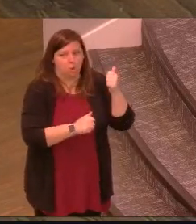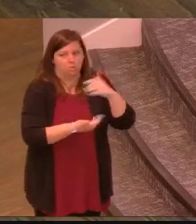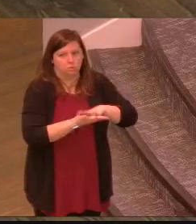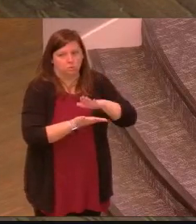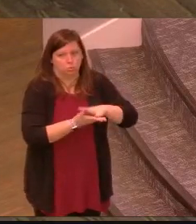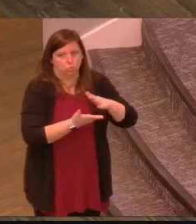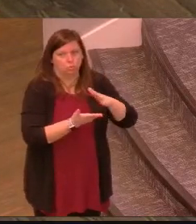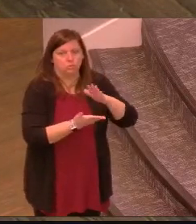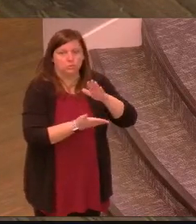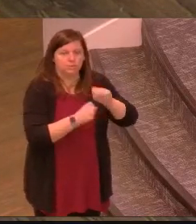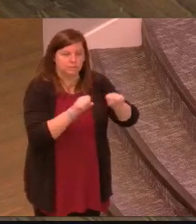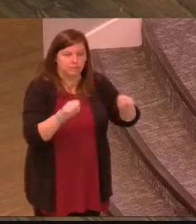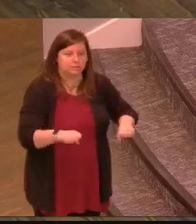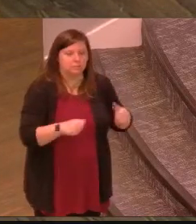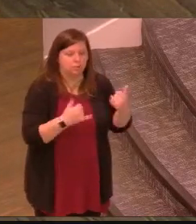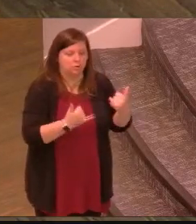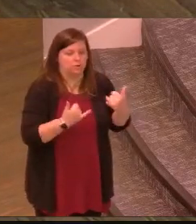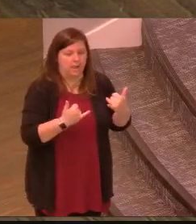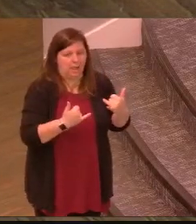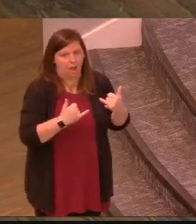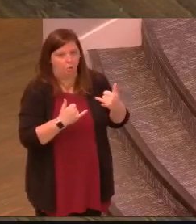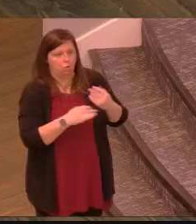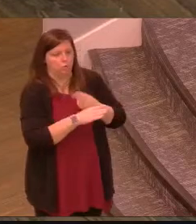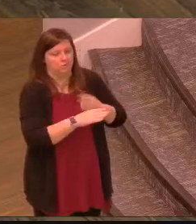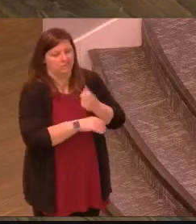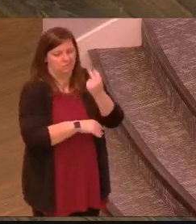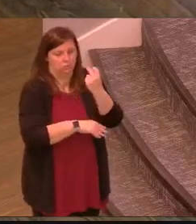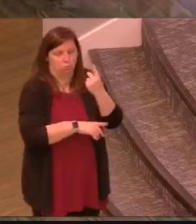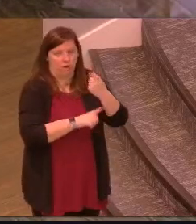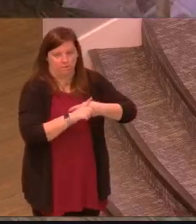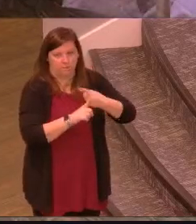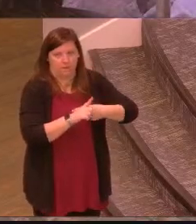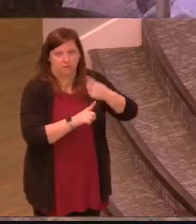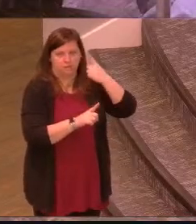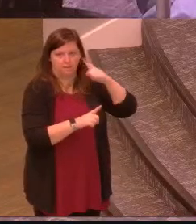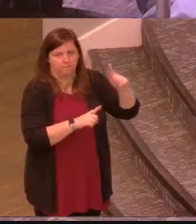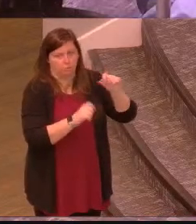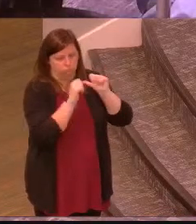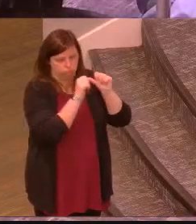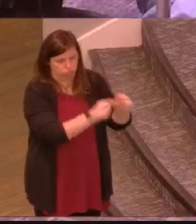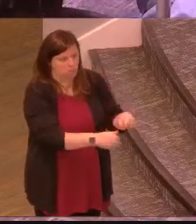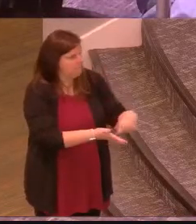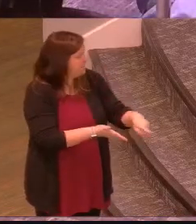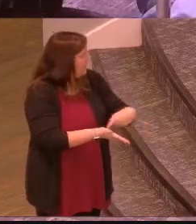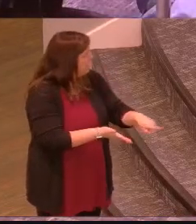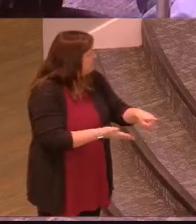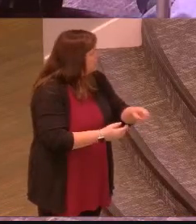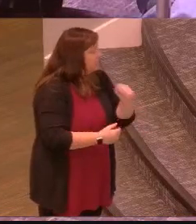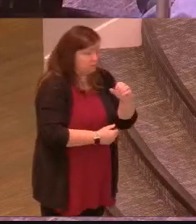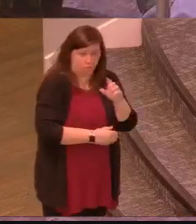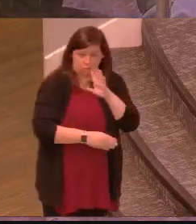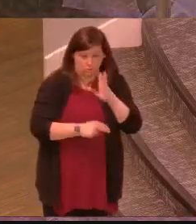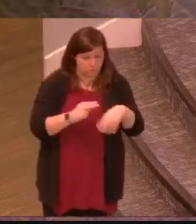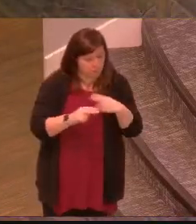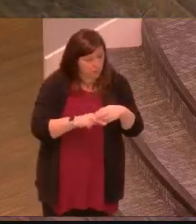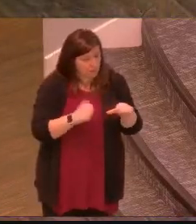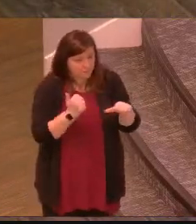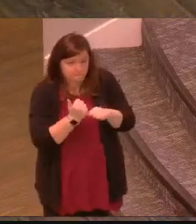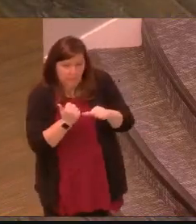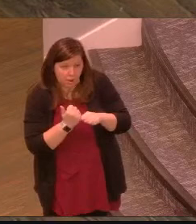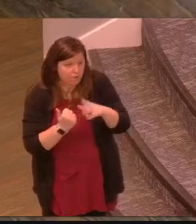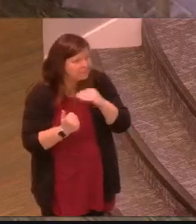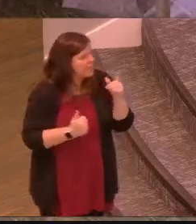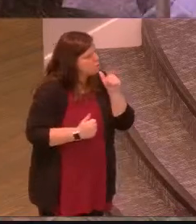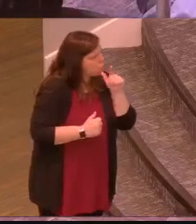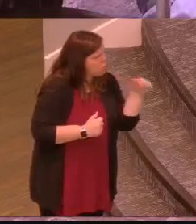employees all 12 months of the year. Okay, so paras and subs are not included? Oh, yes. So